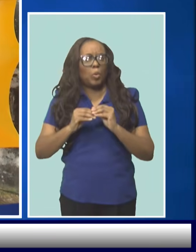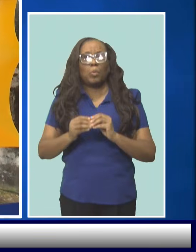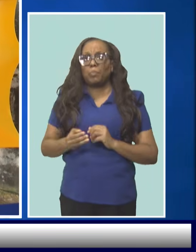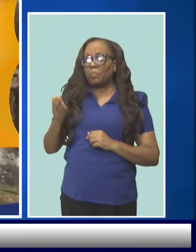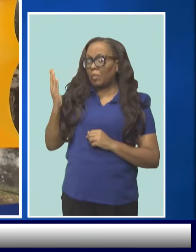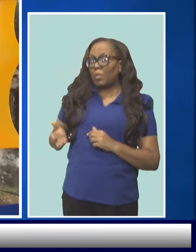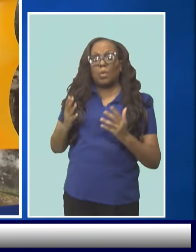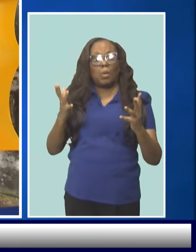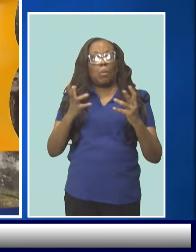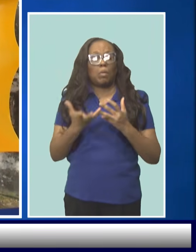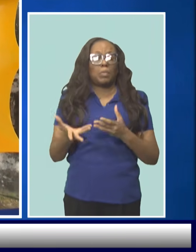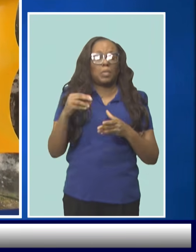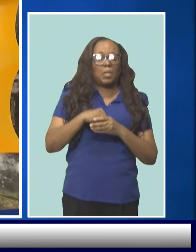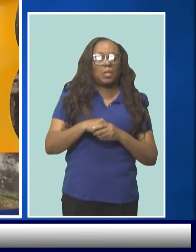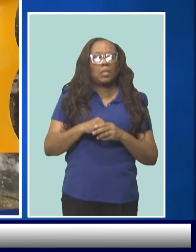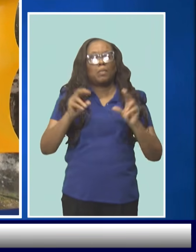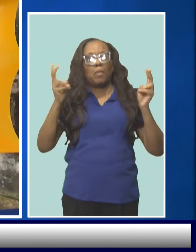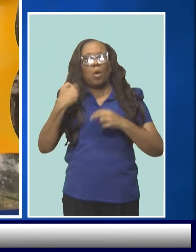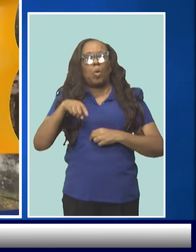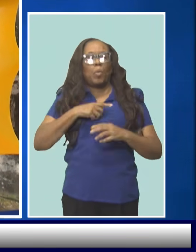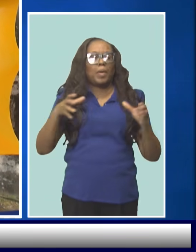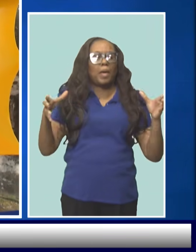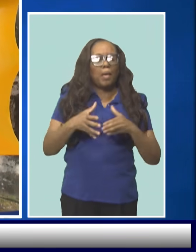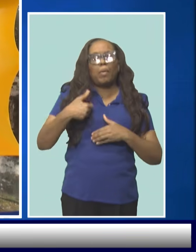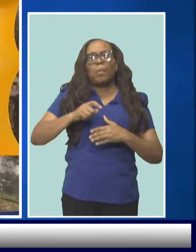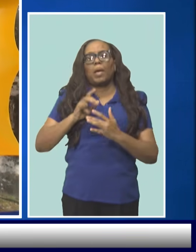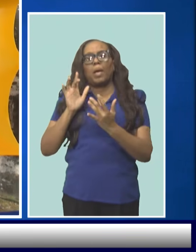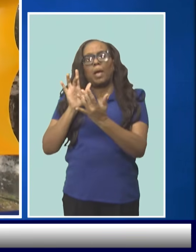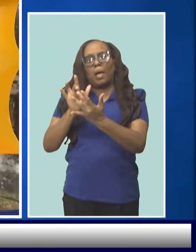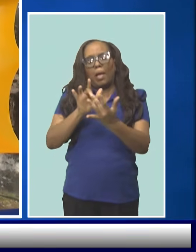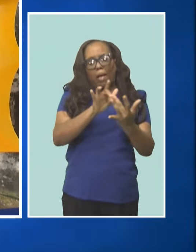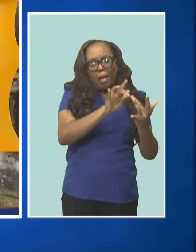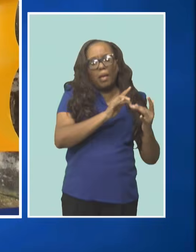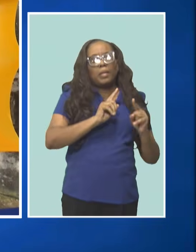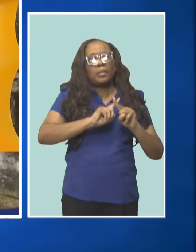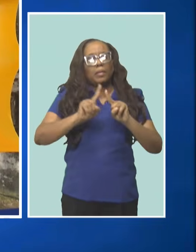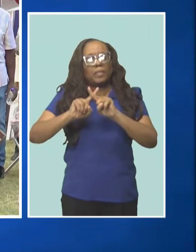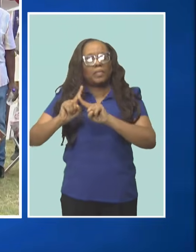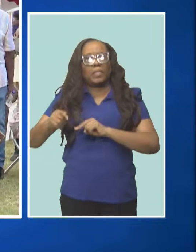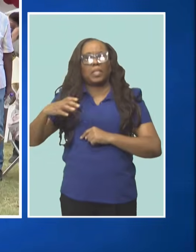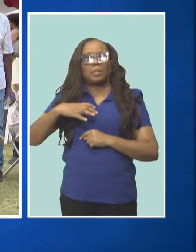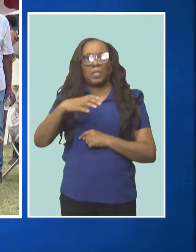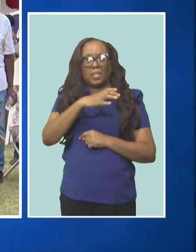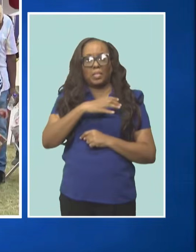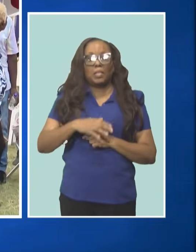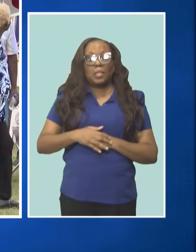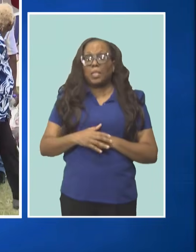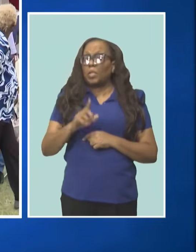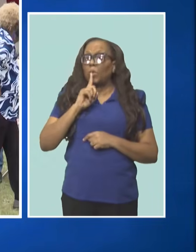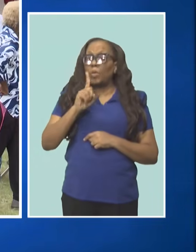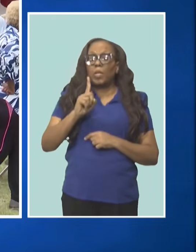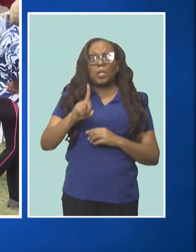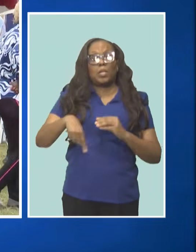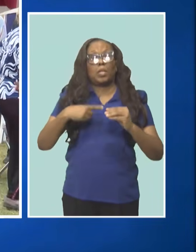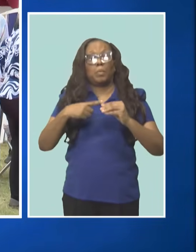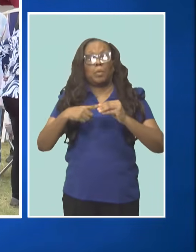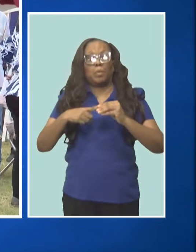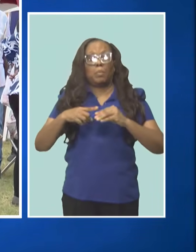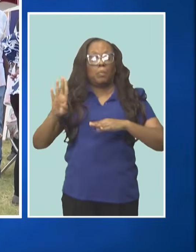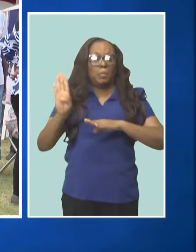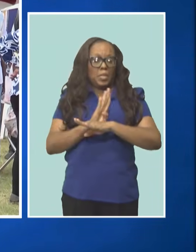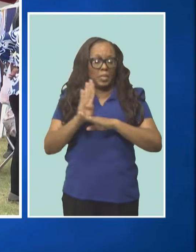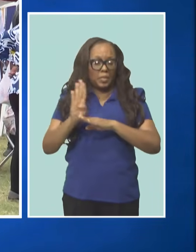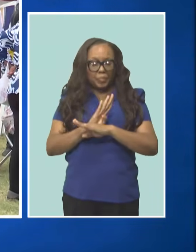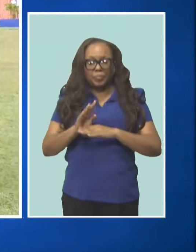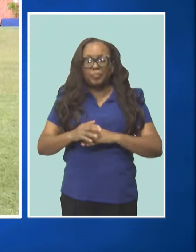we are interacting with the different regathering committees and trying to get this, because this is a business hub, and we want to move this business hub with all